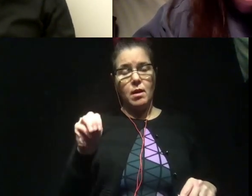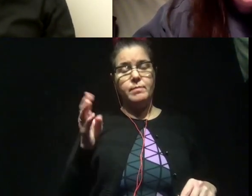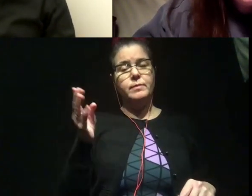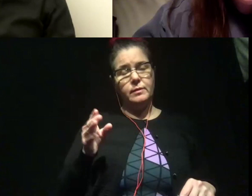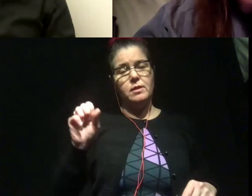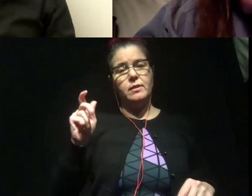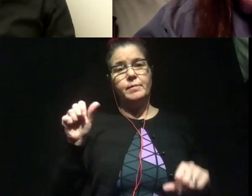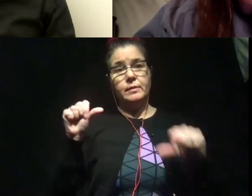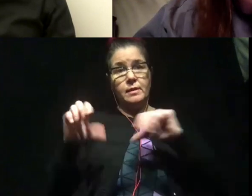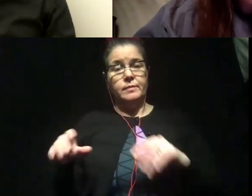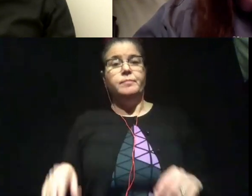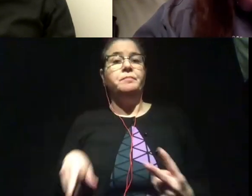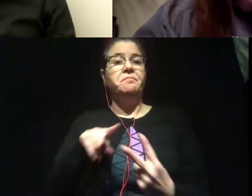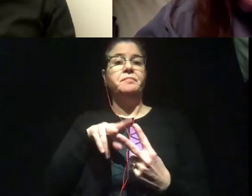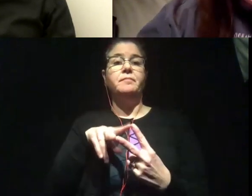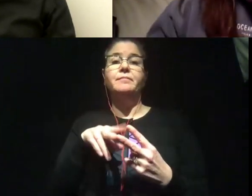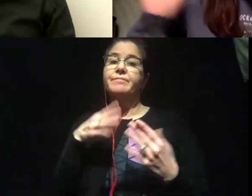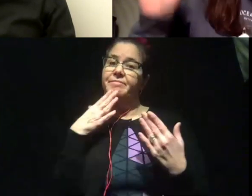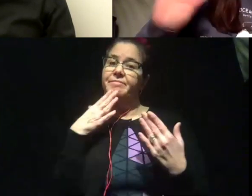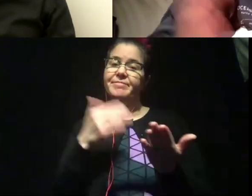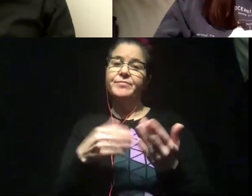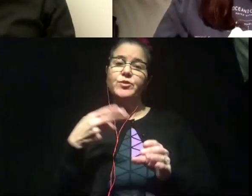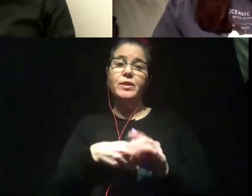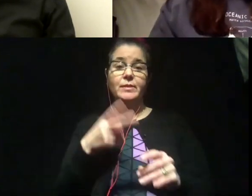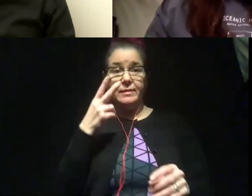patreon.com/Skype a Scientist. Thanks again for joining us. I hope we